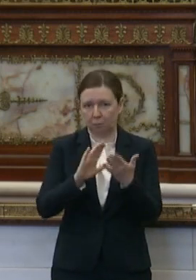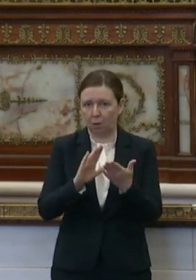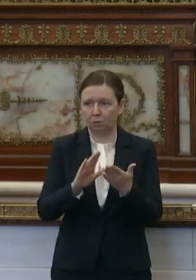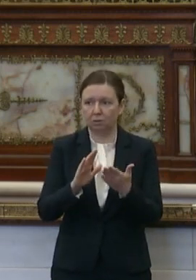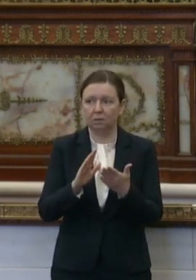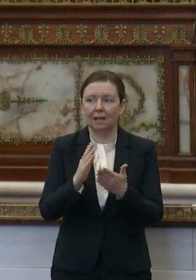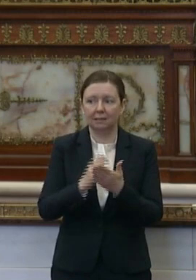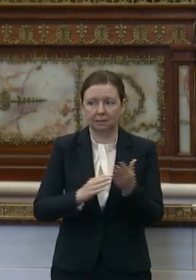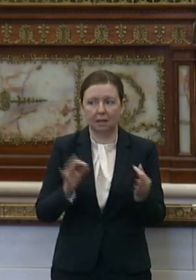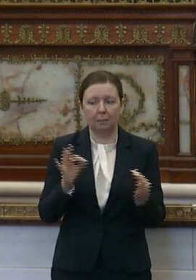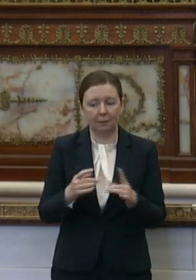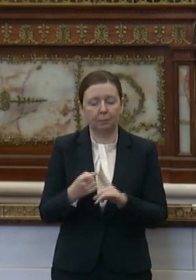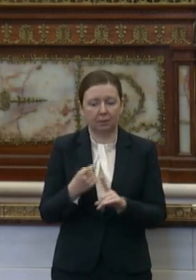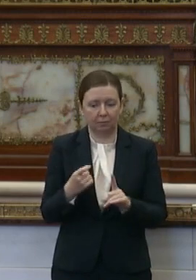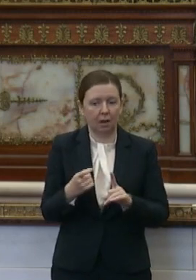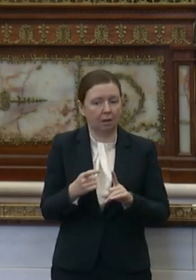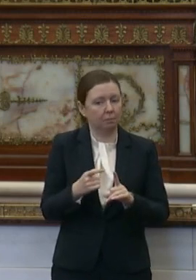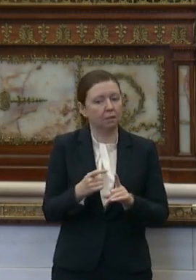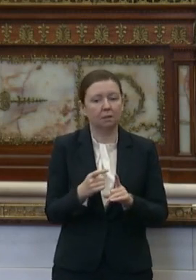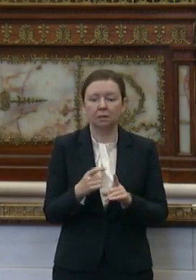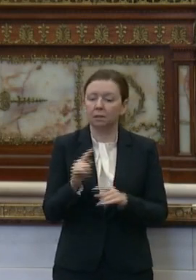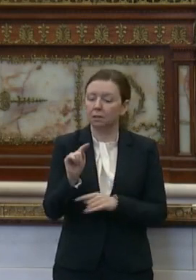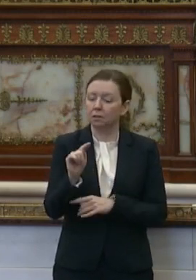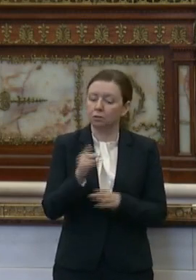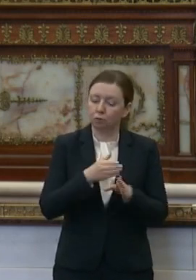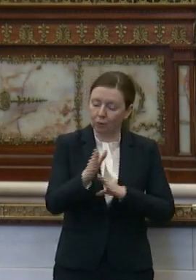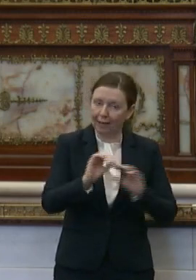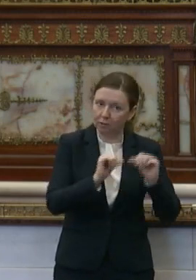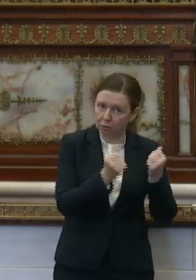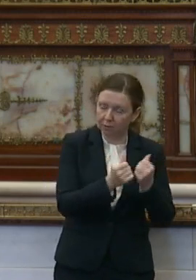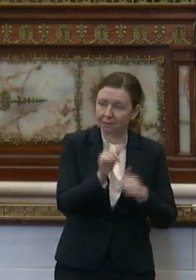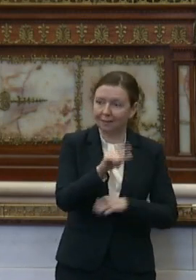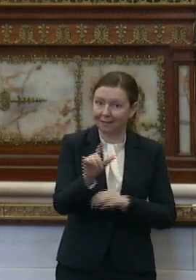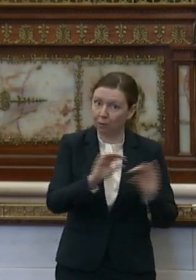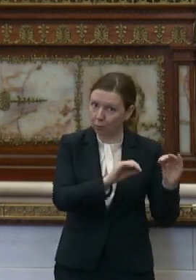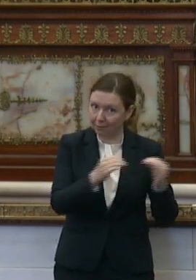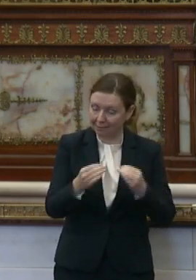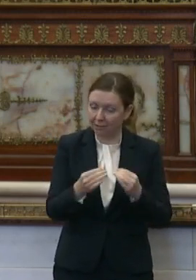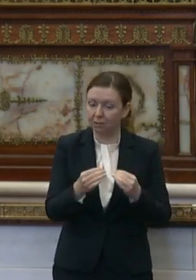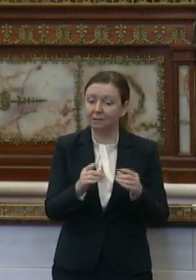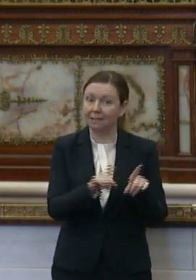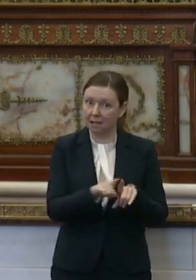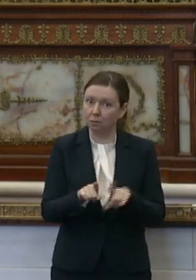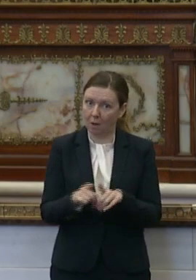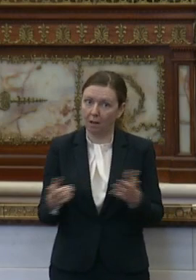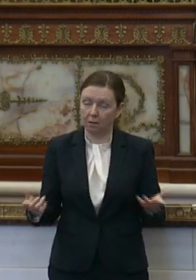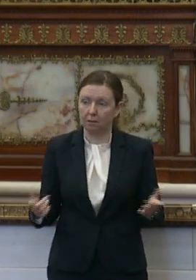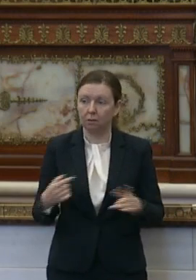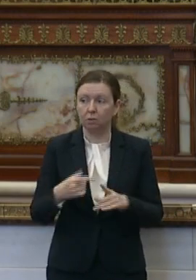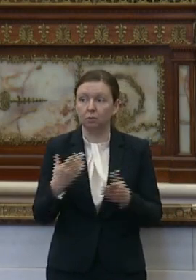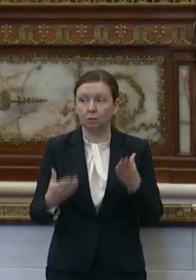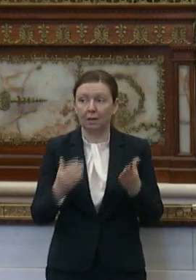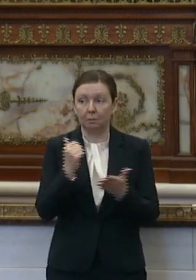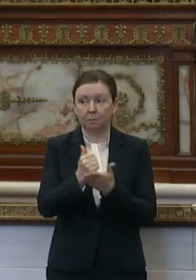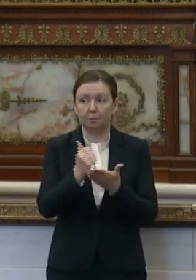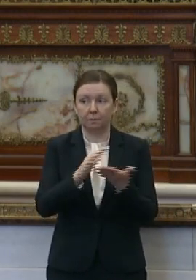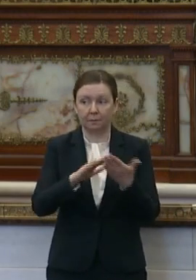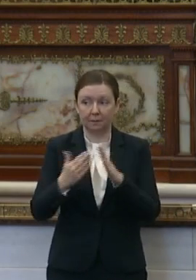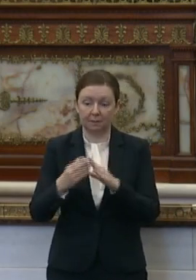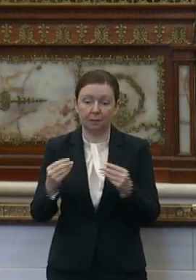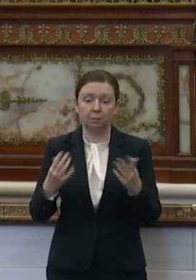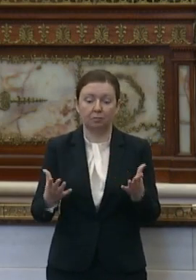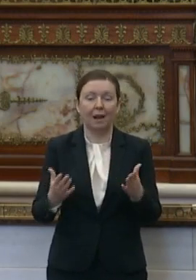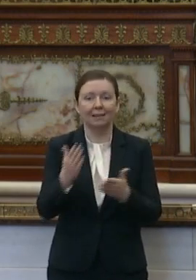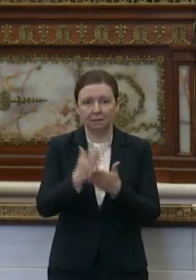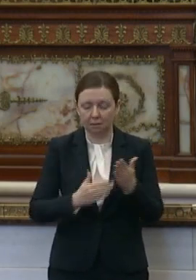some input from trade associations, landlord organizations as well, to perhaps help the city